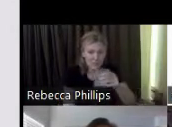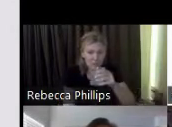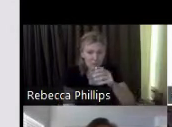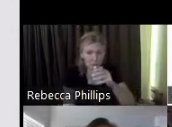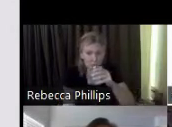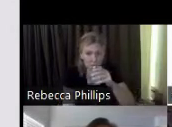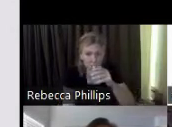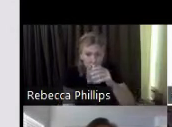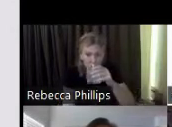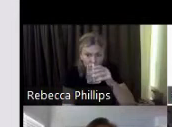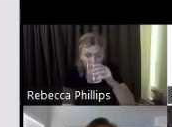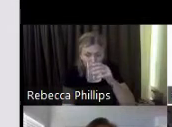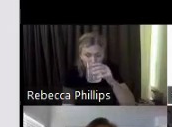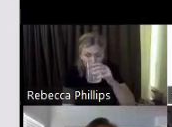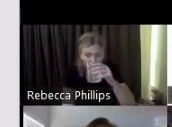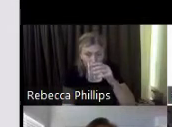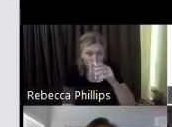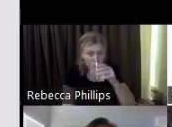need